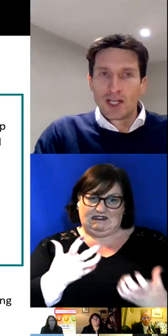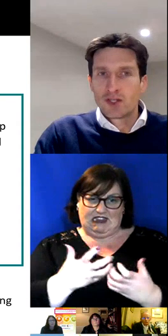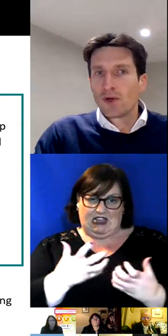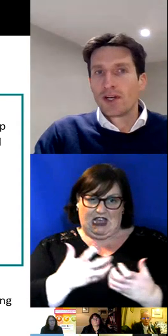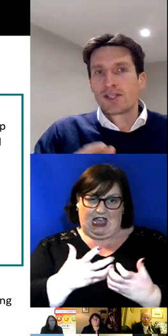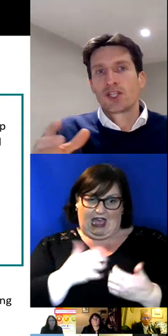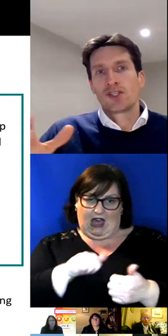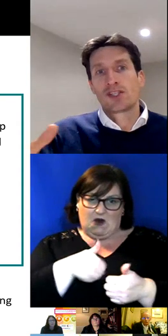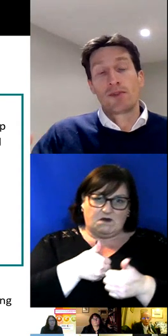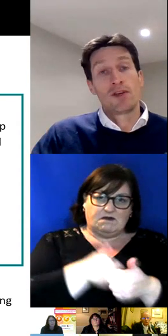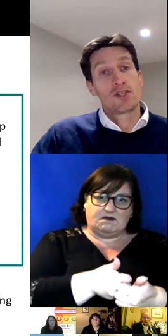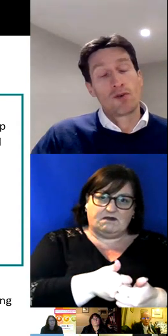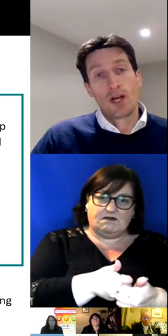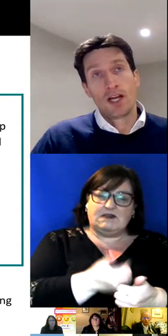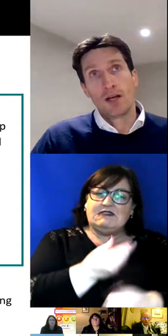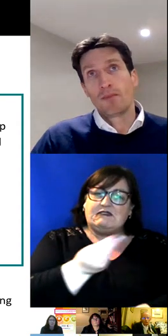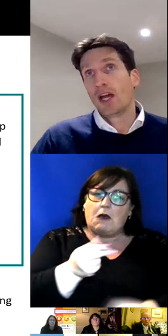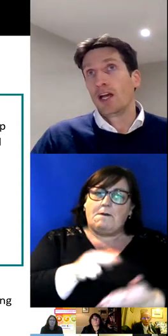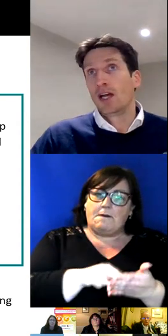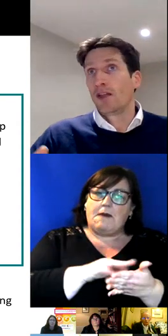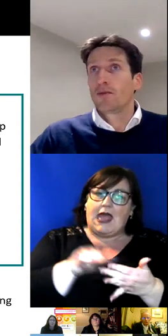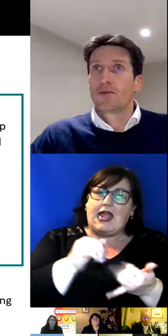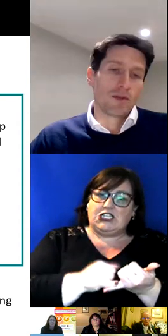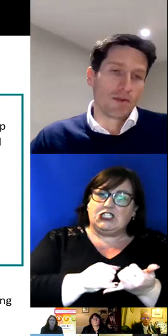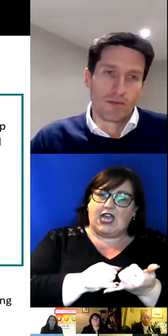those are NHS organisations. Some of those